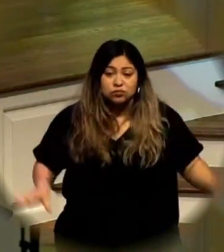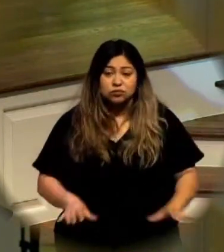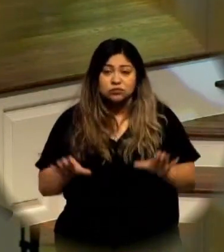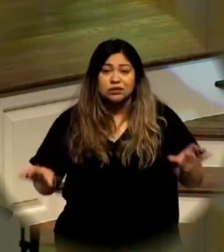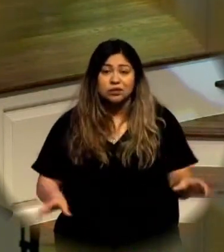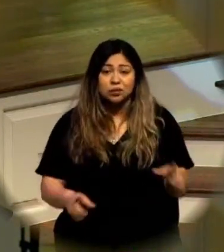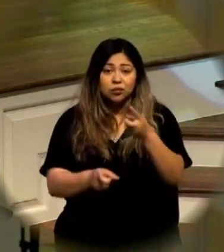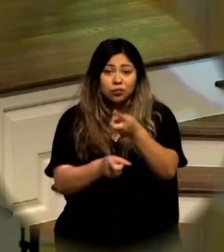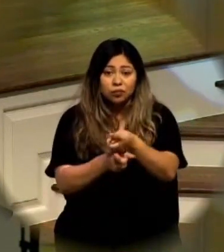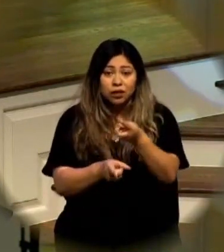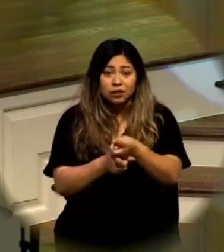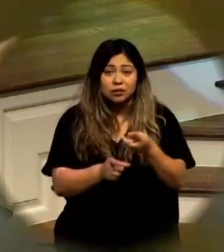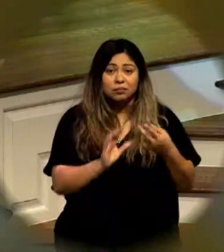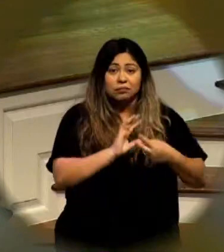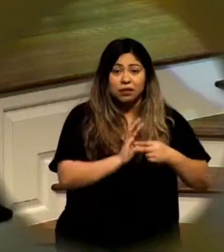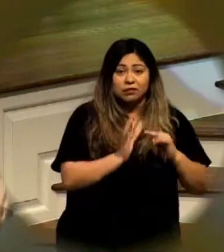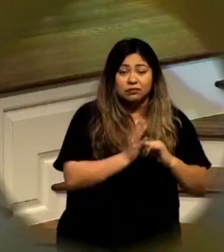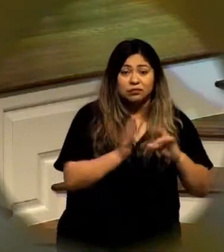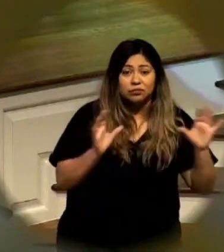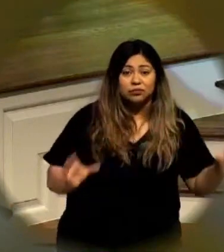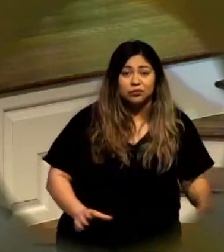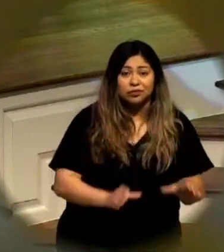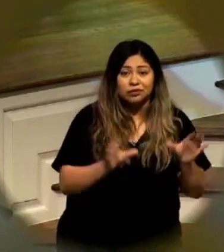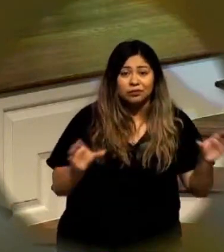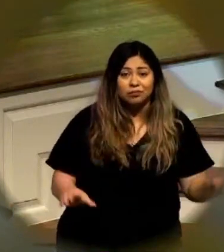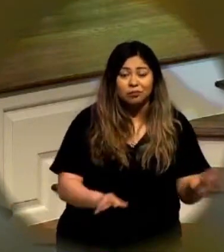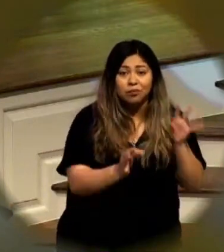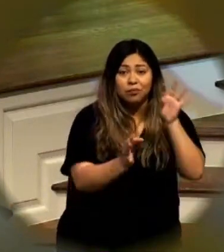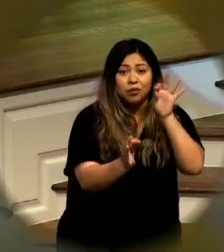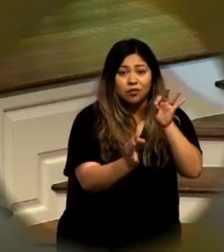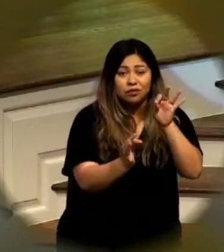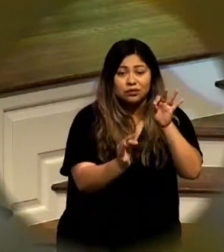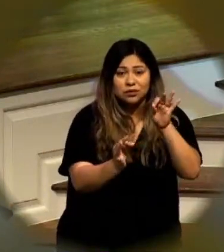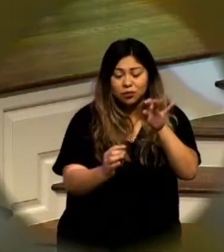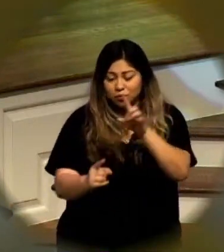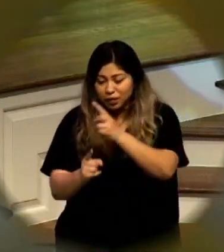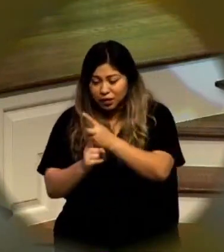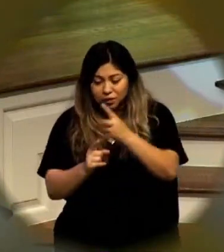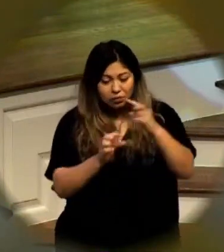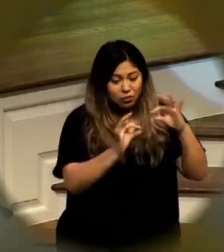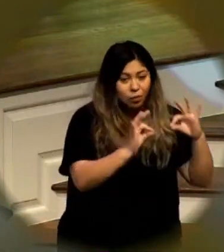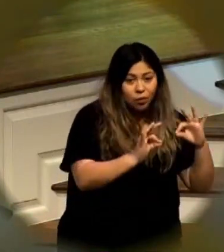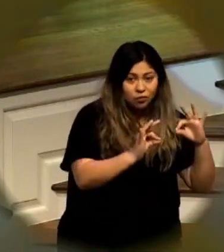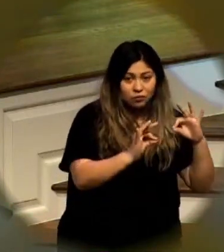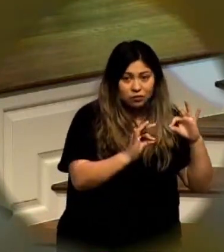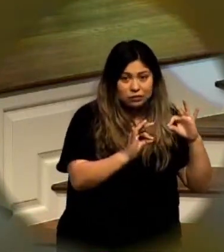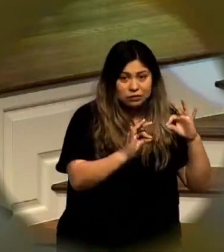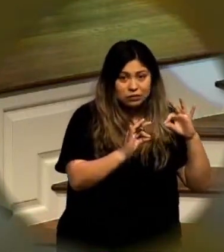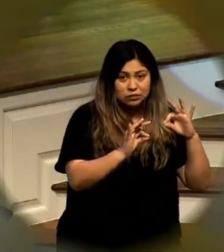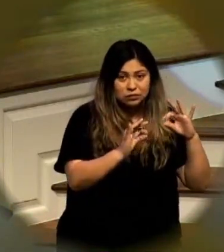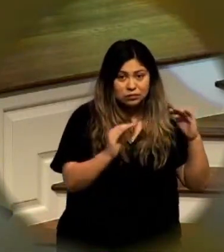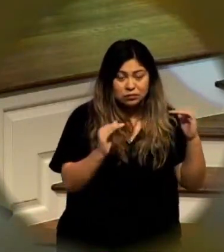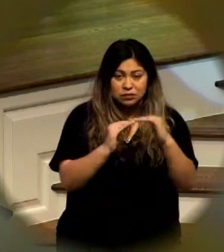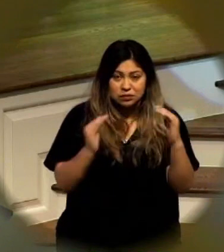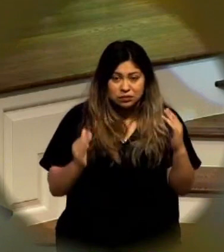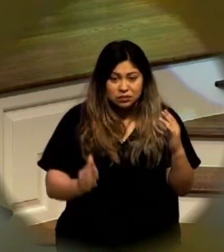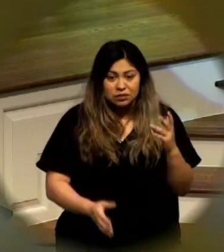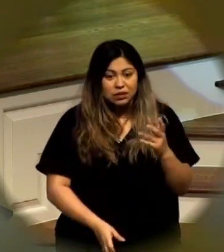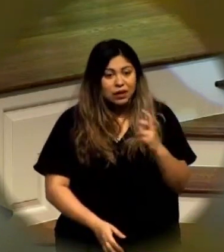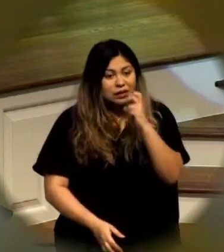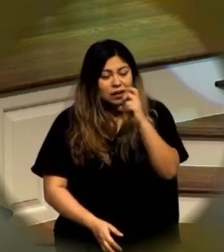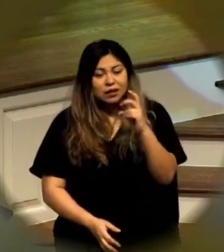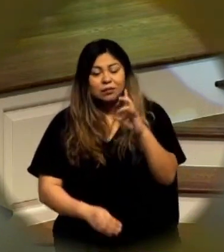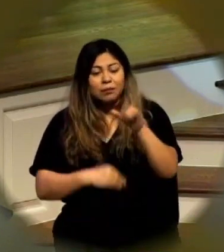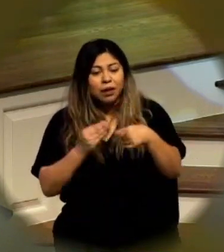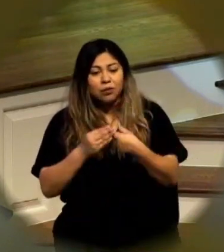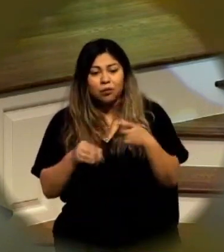together with someone else. That's really what the disciples are missing out on. They are wanting individual success above